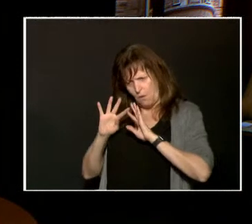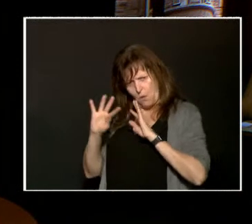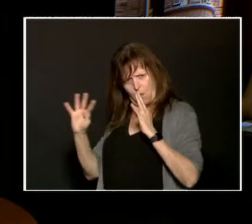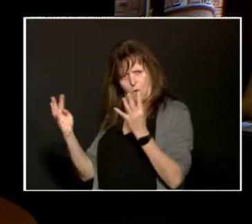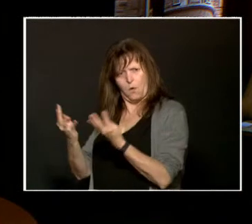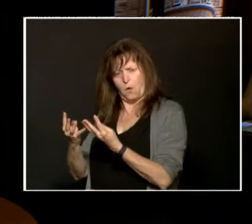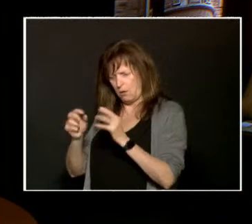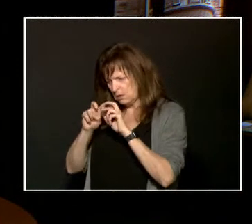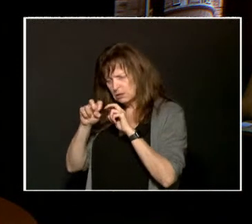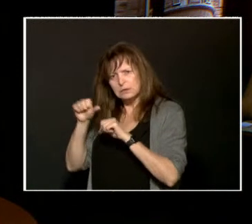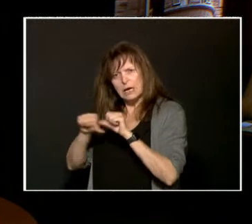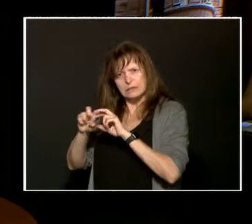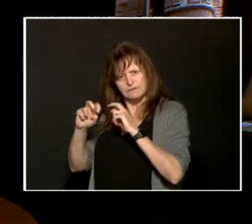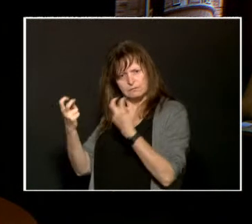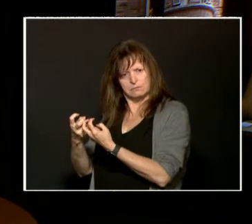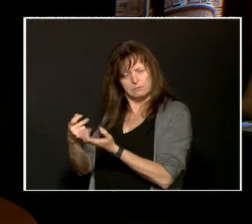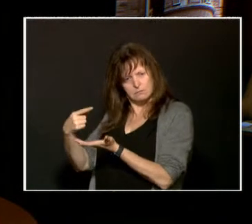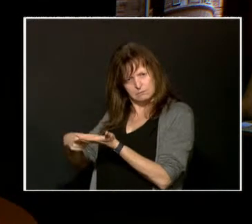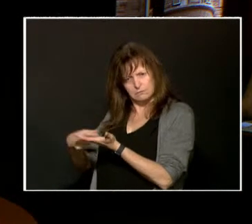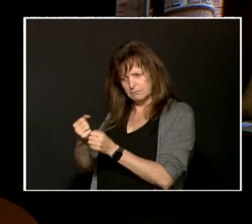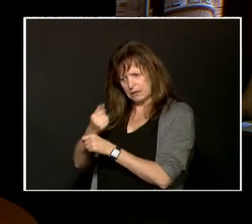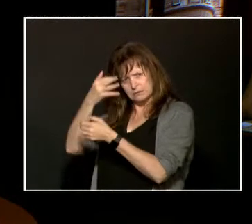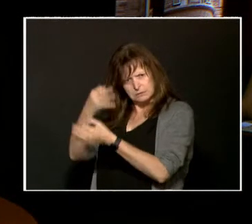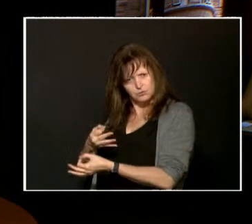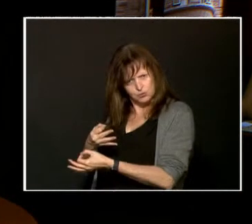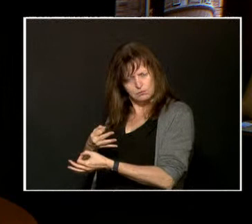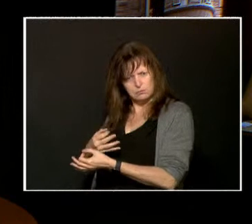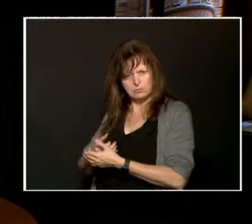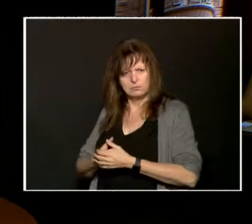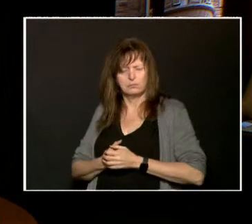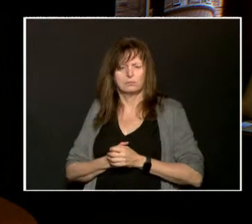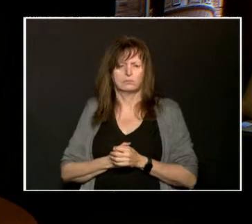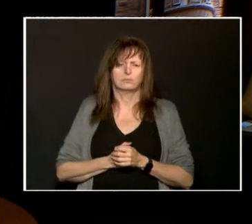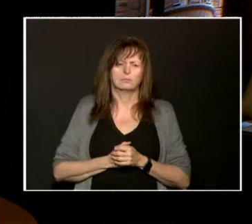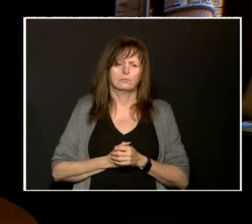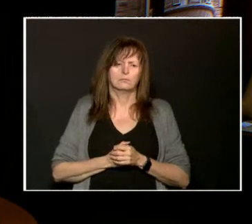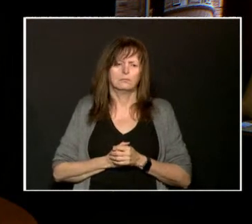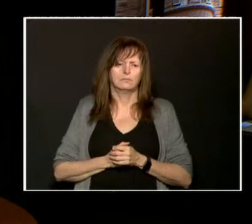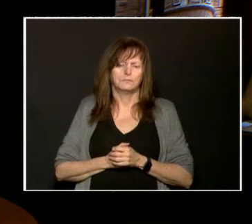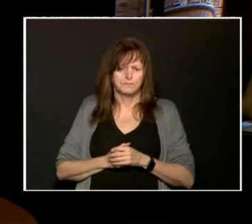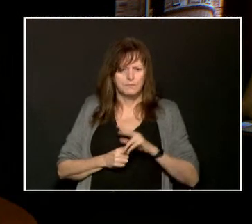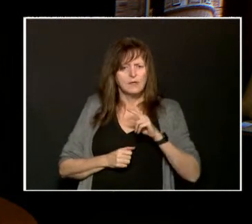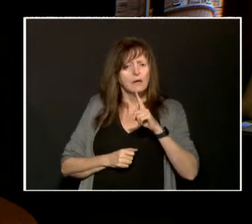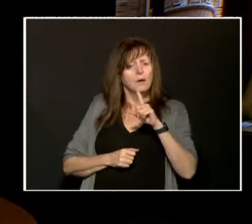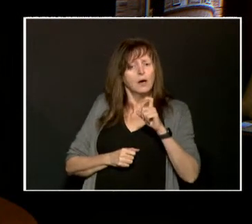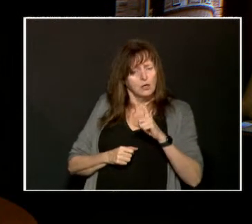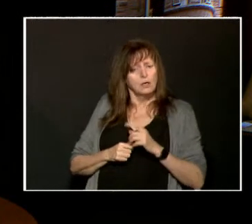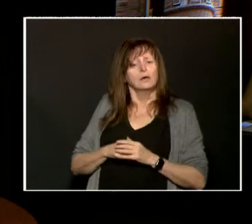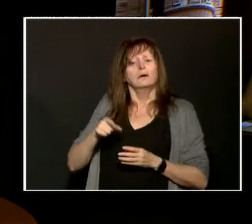Thank you. And just regarding the Delta variant becoming the dominant form of the virus,